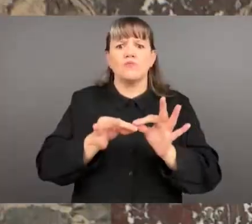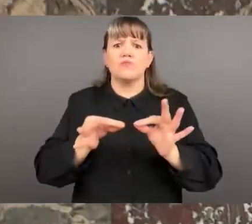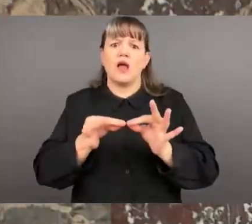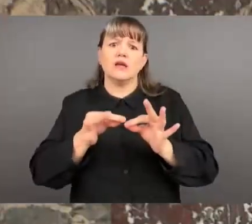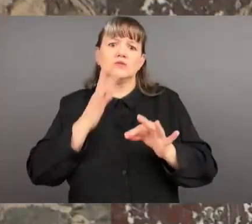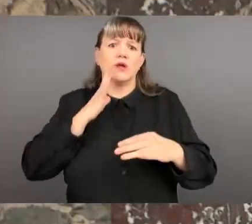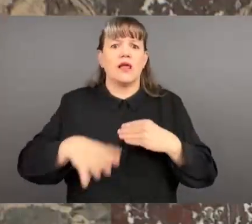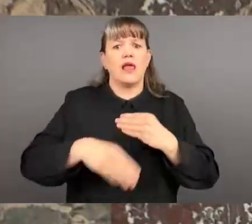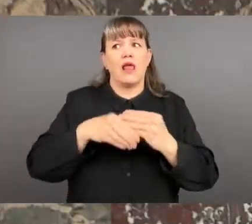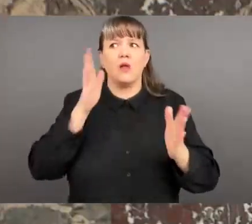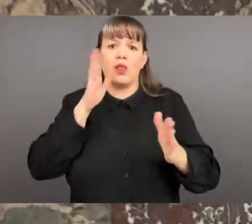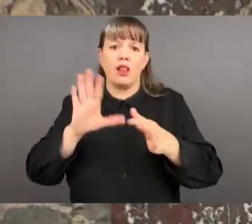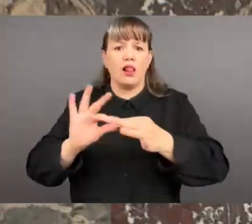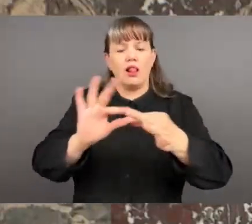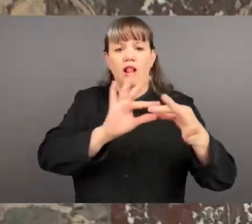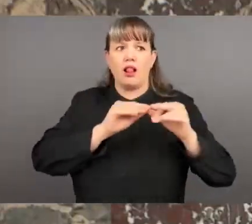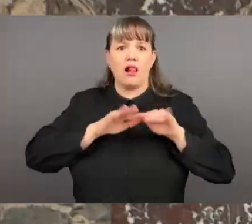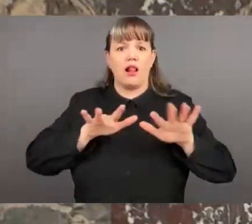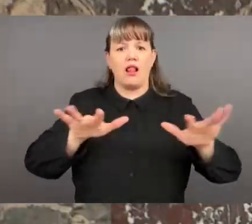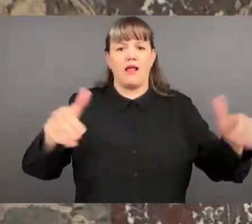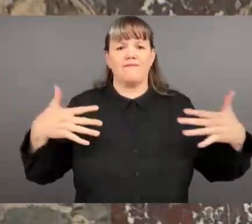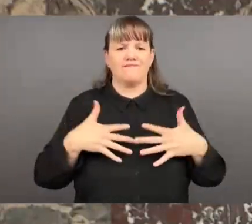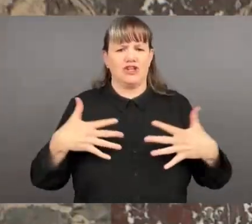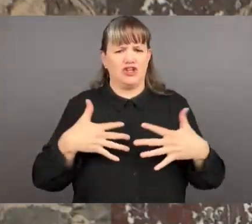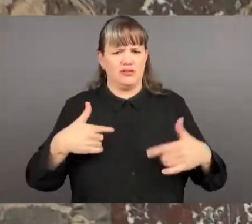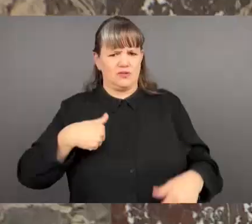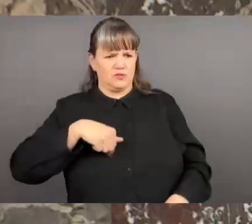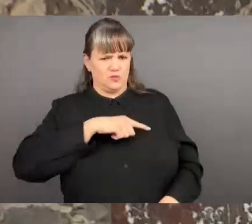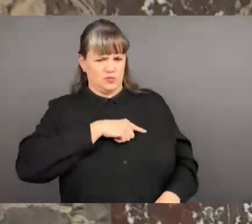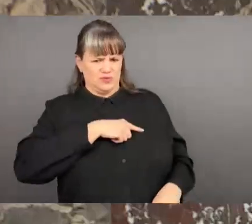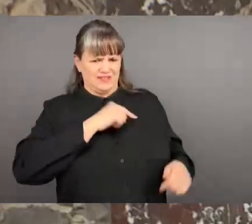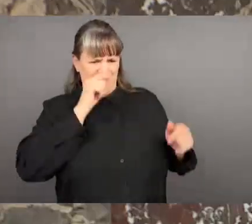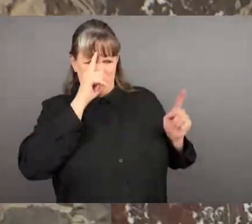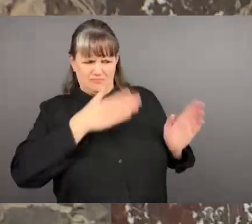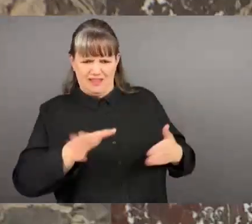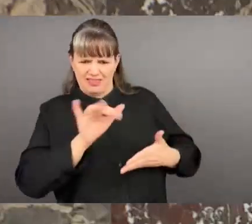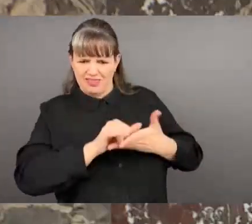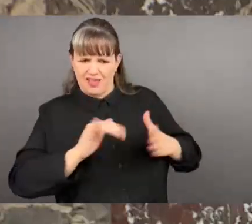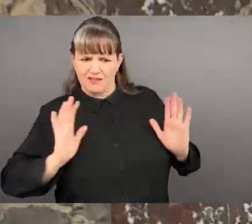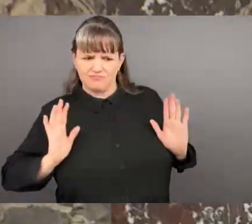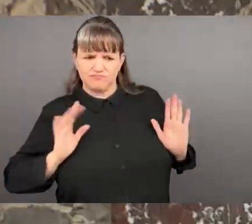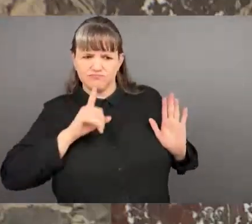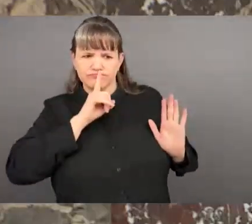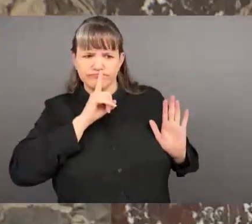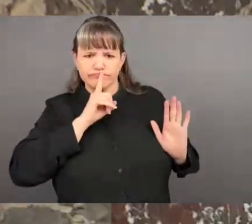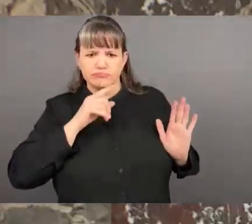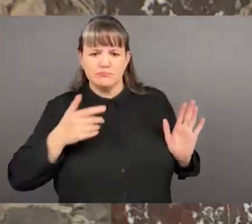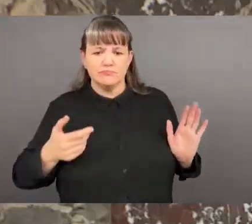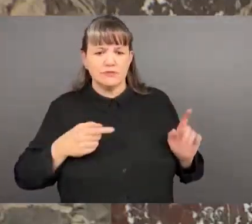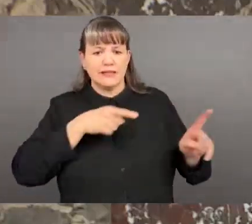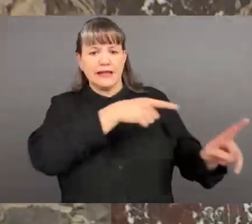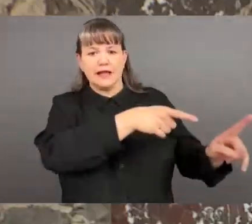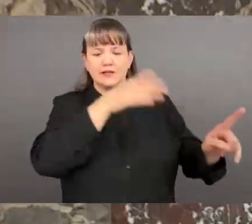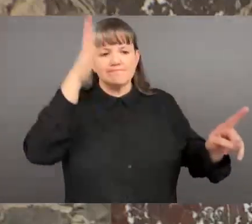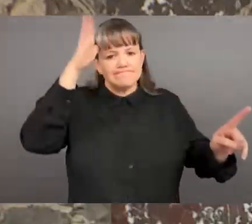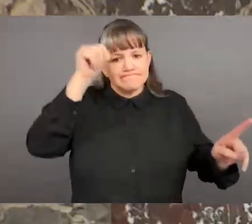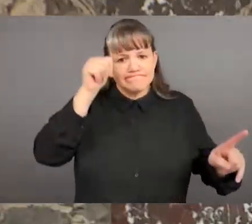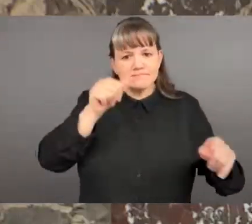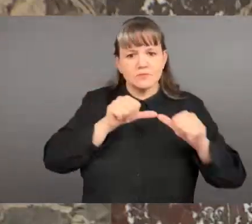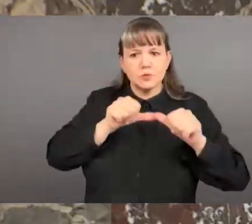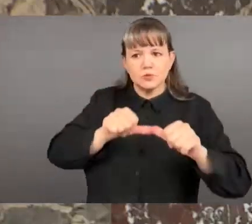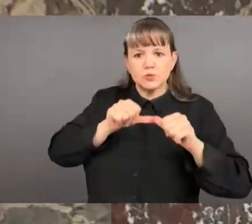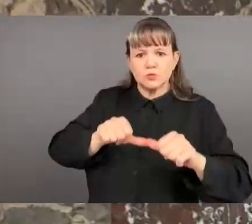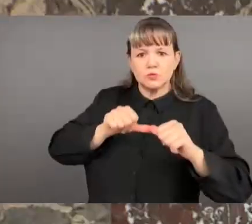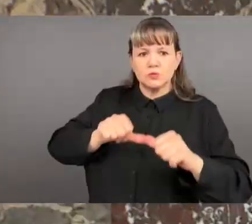despite the fact that we continue to reduce costs for drivers in this province, he continues to vote against them. He went to Ottawa, Honourable Speaker,